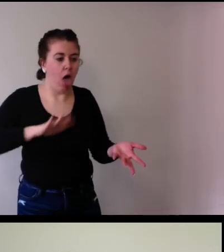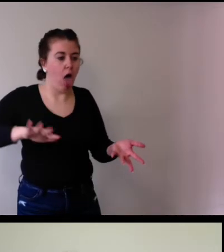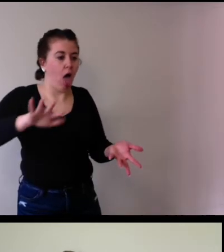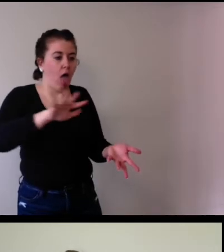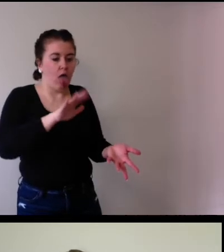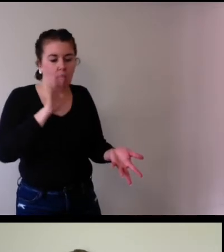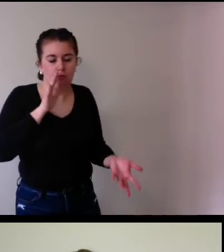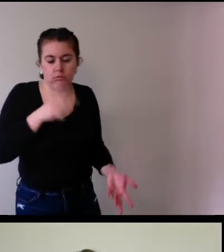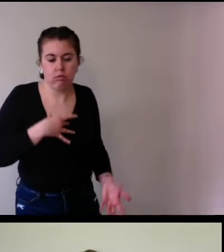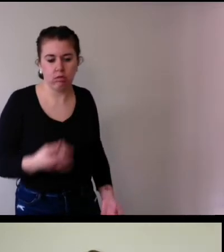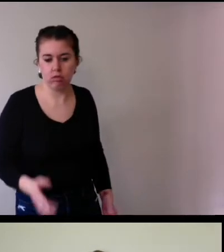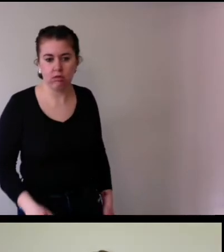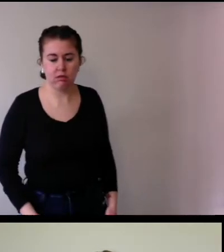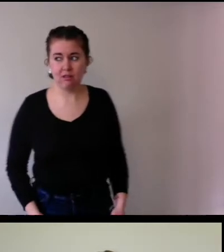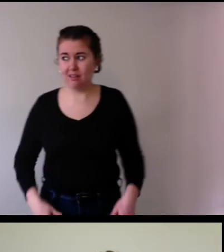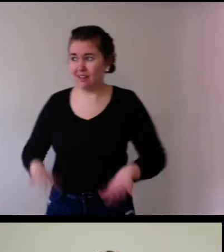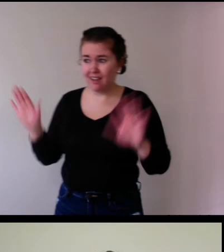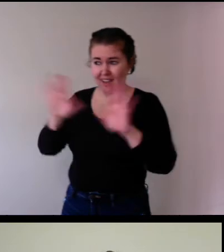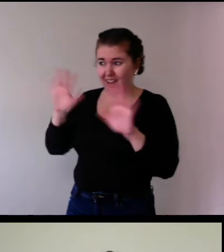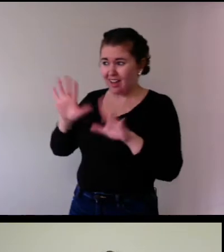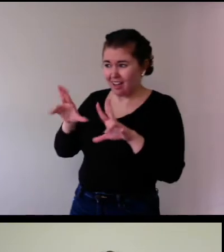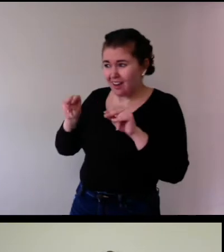No, it isn't.